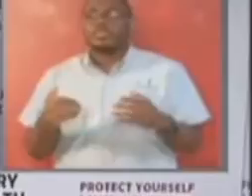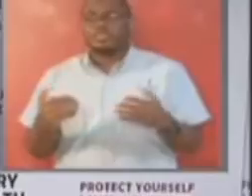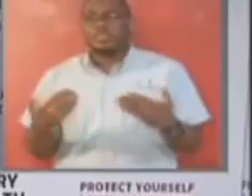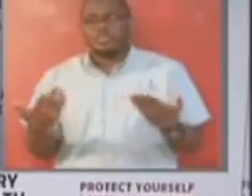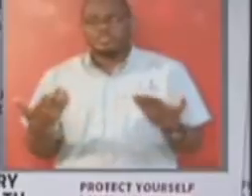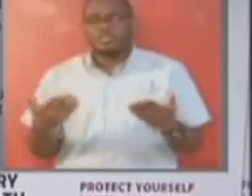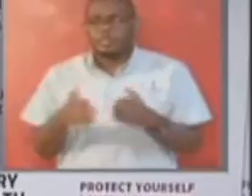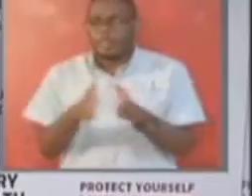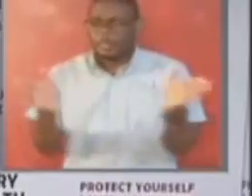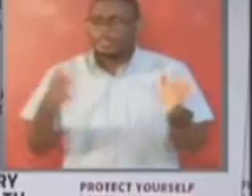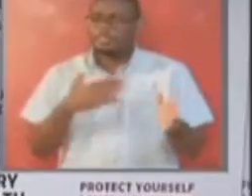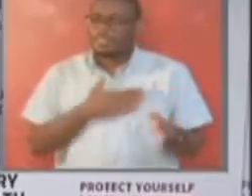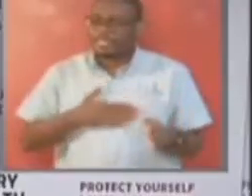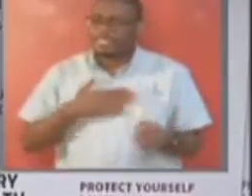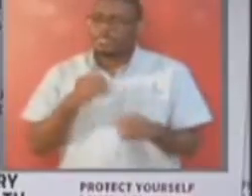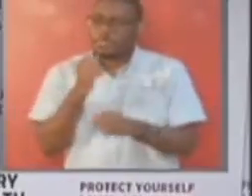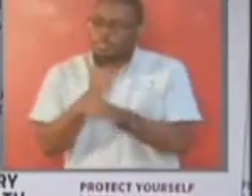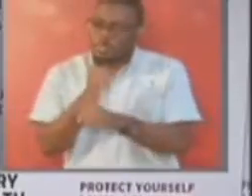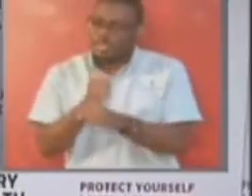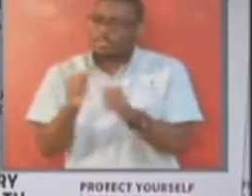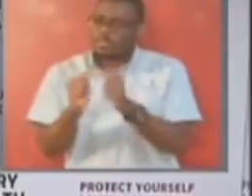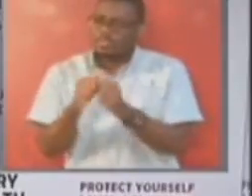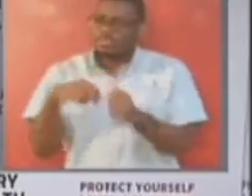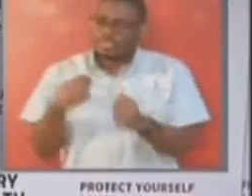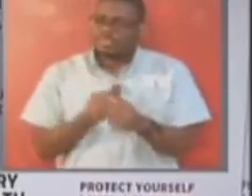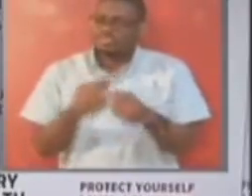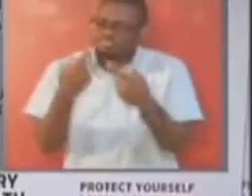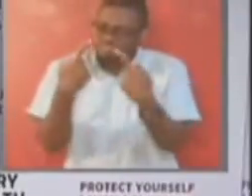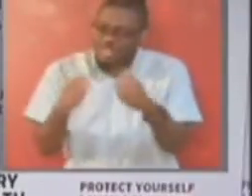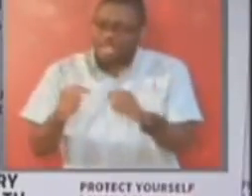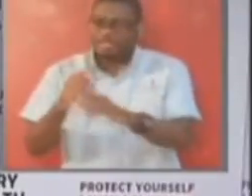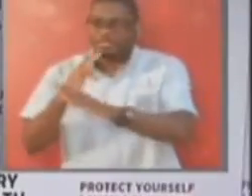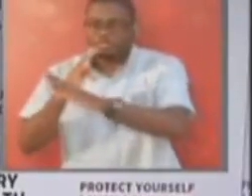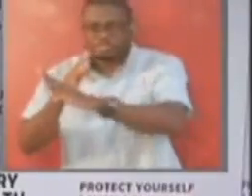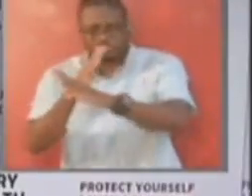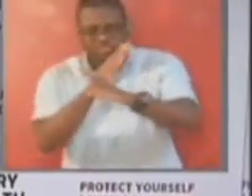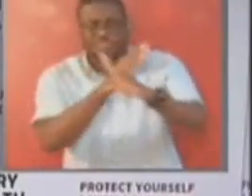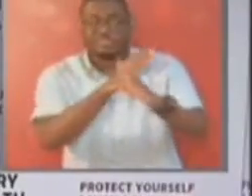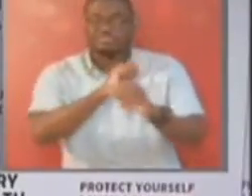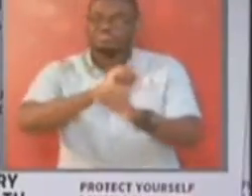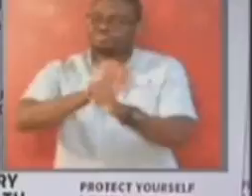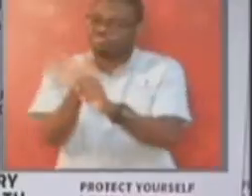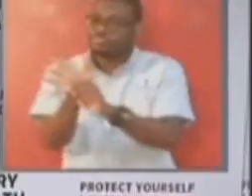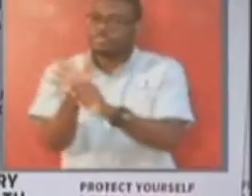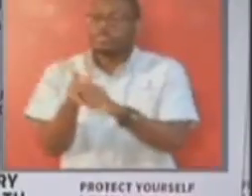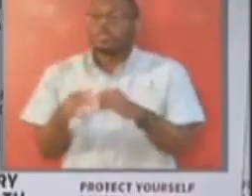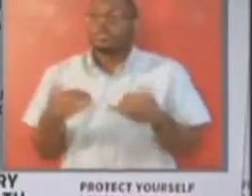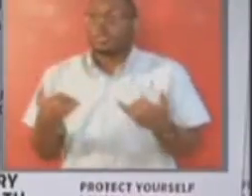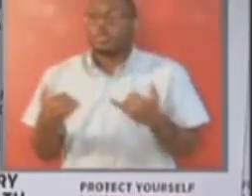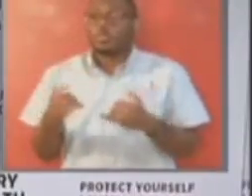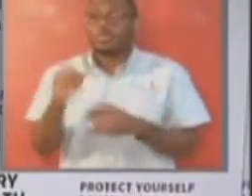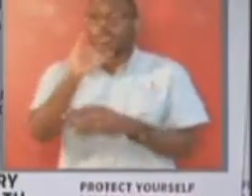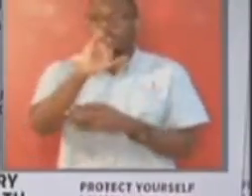help us do what we can to stop the spread of COVID-19. And we go to IETV, please.